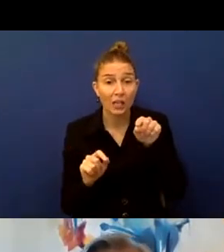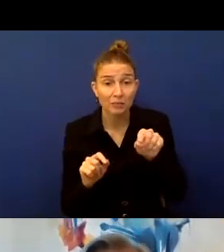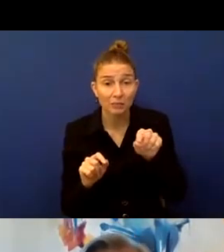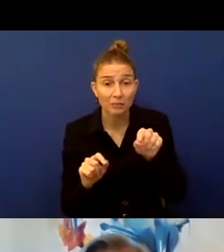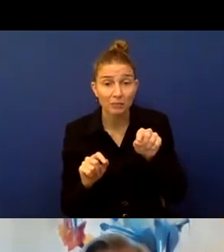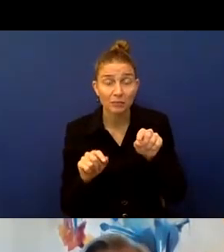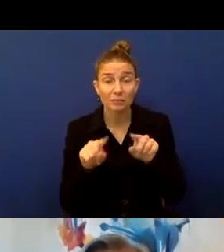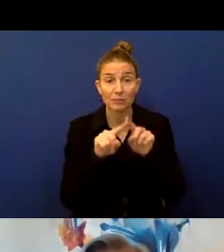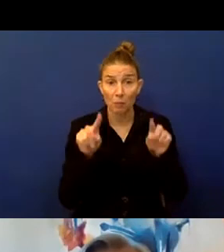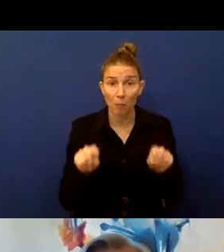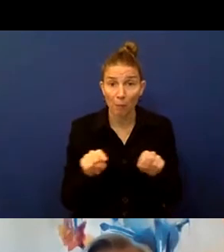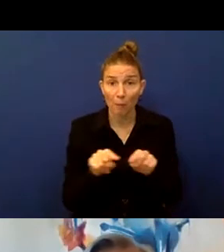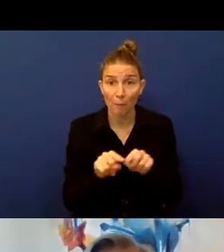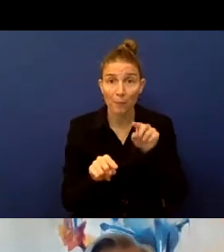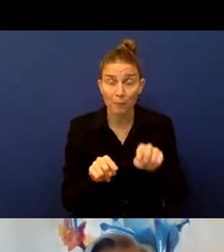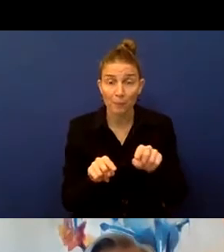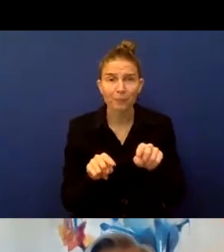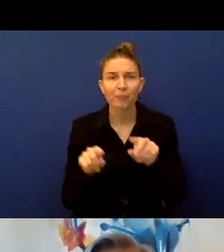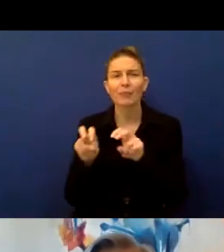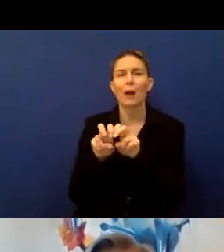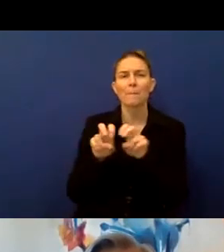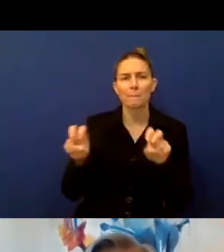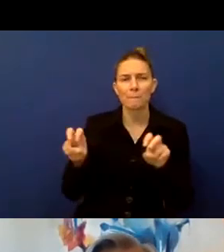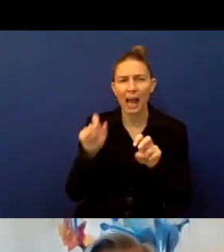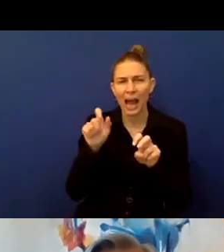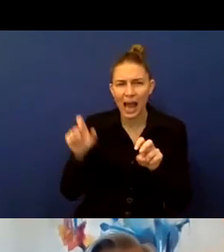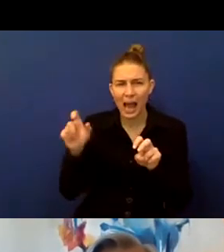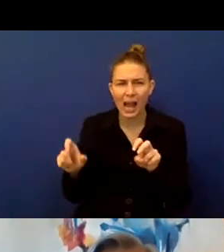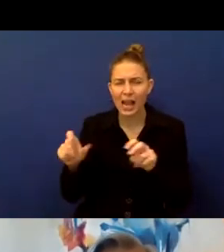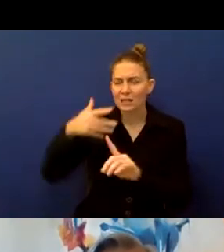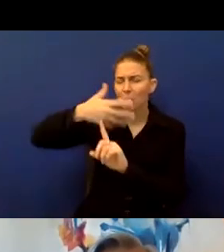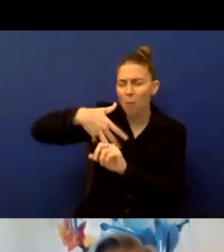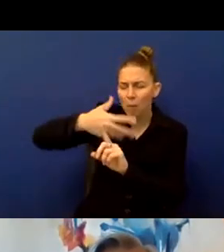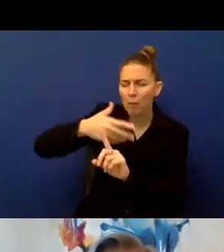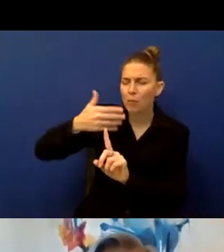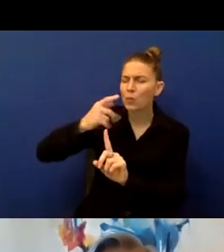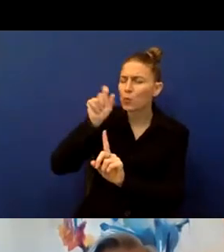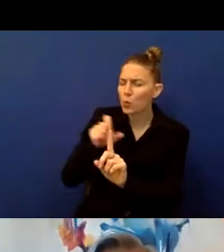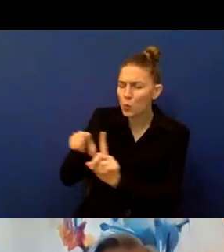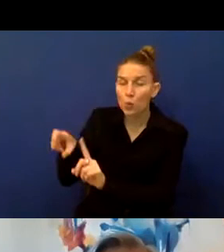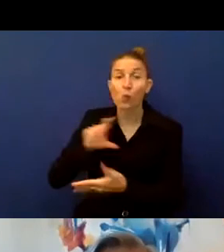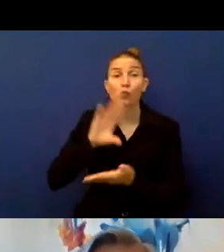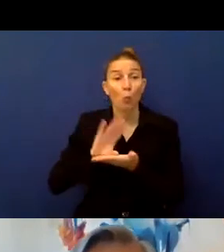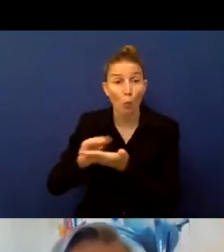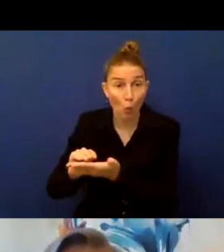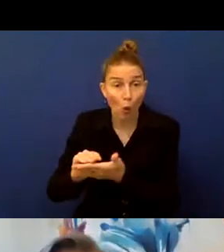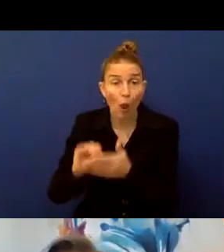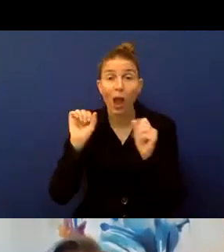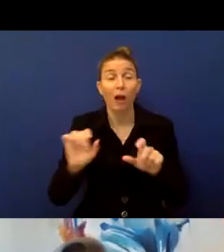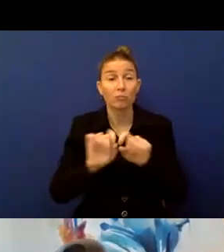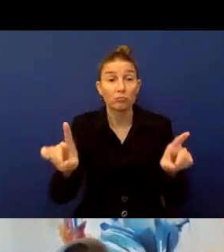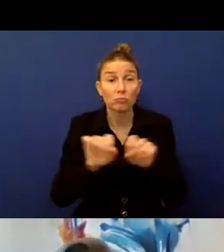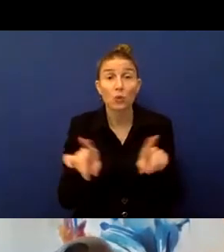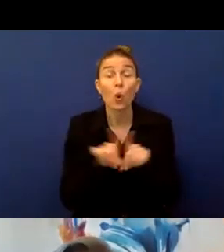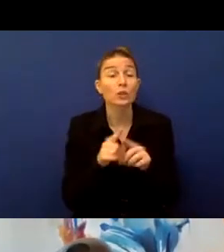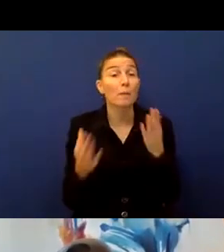such as panelist bios, reports. We are referencing to videos,